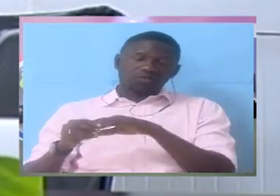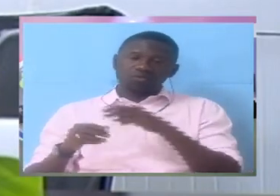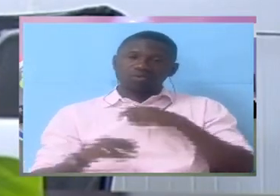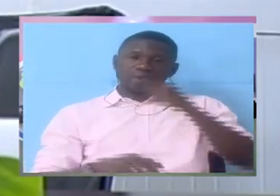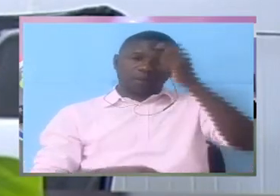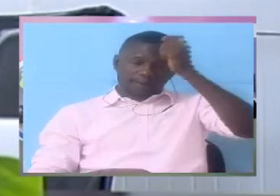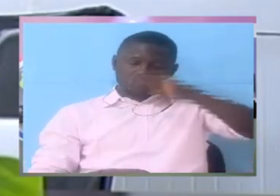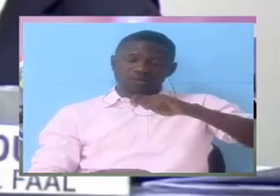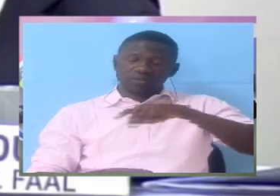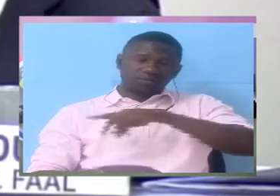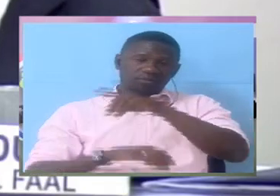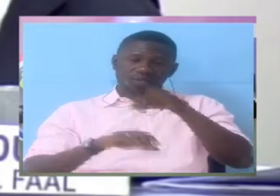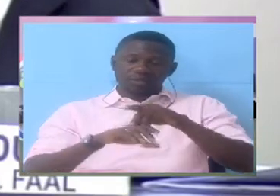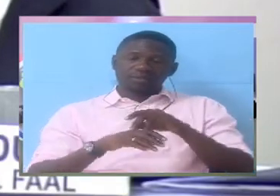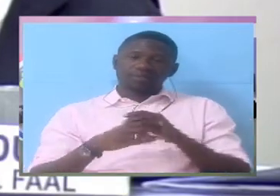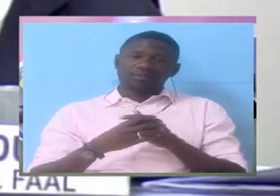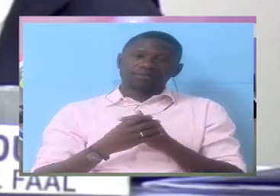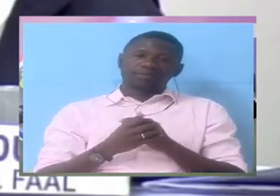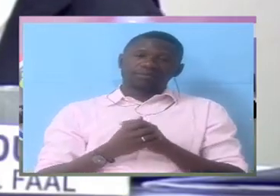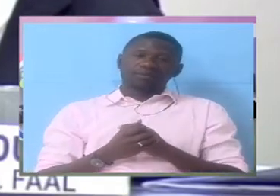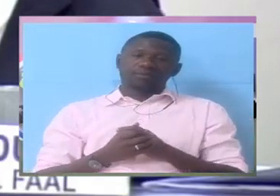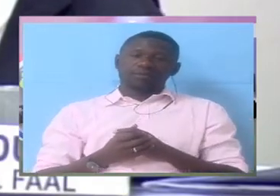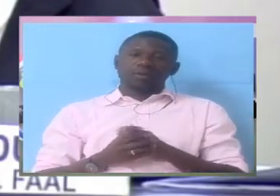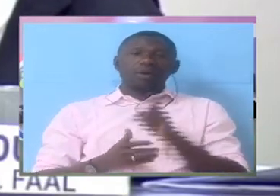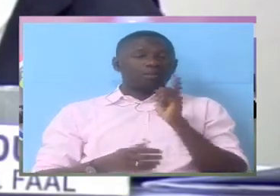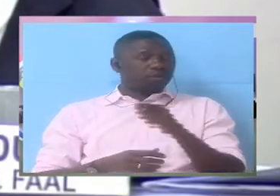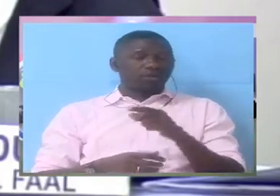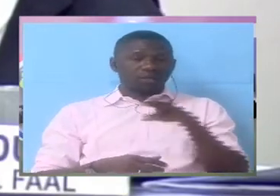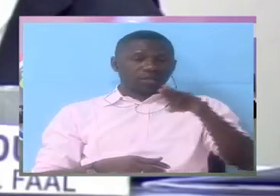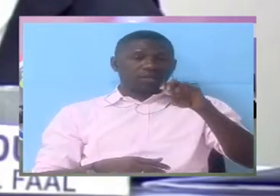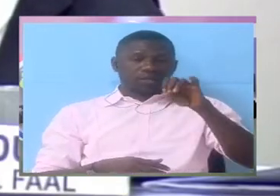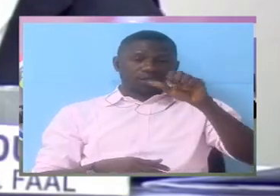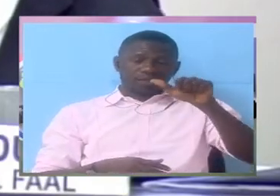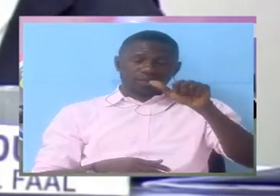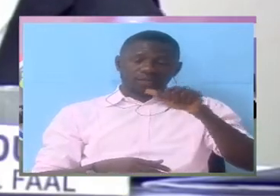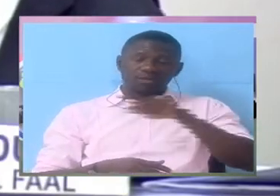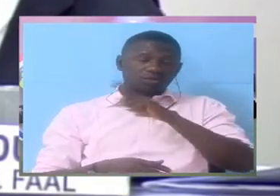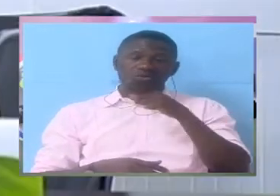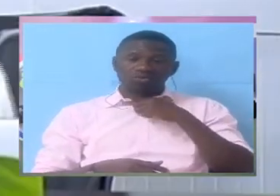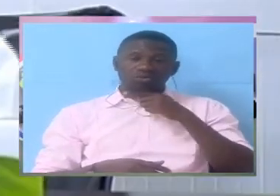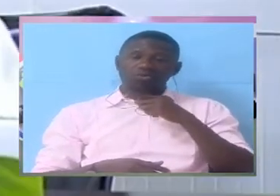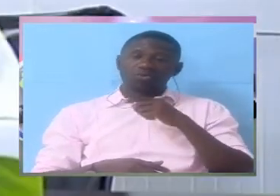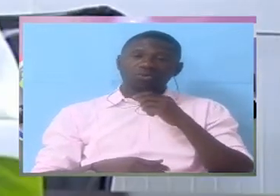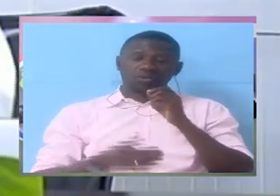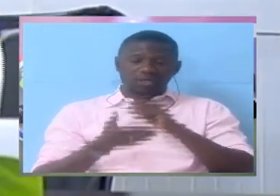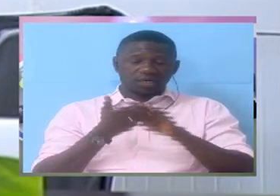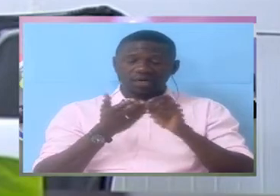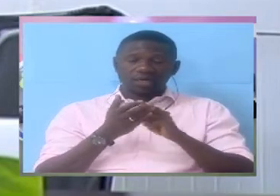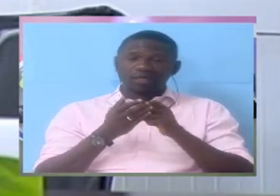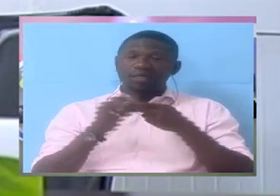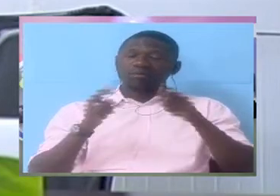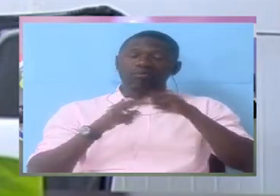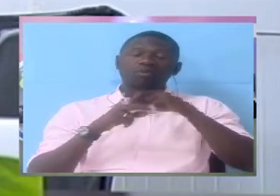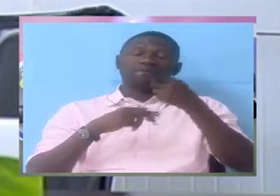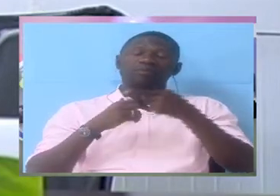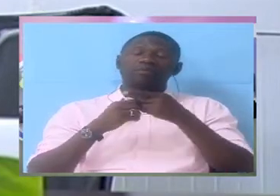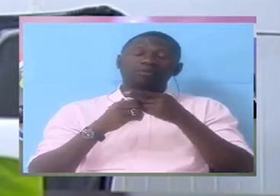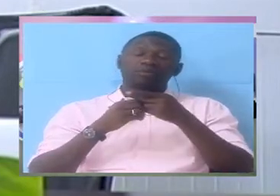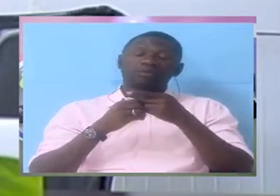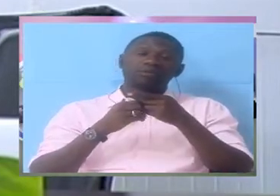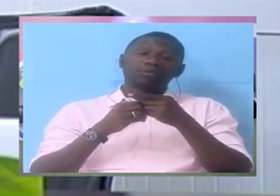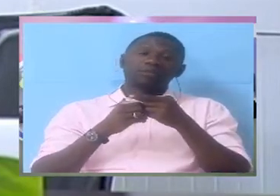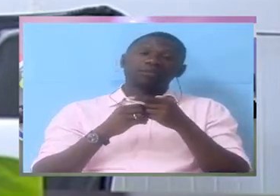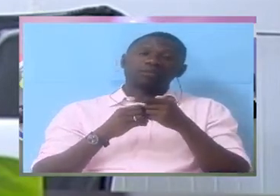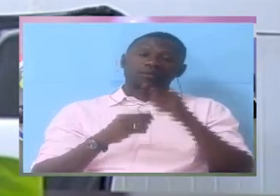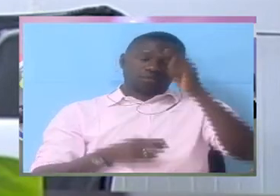We took them to the charge office. But the NIA does not charge, does it? But NIA mukabuka tumir la mokanda. We brought them for the attention of the police or